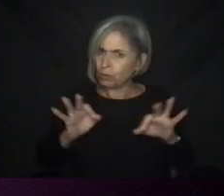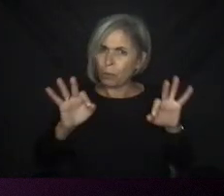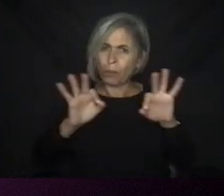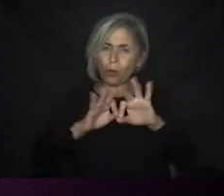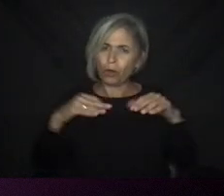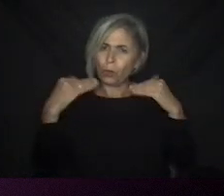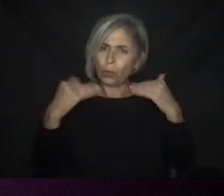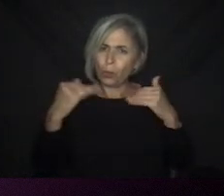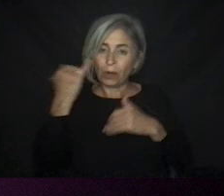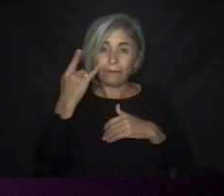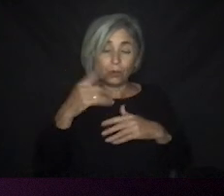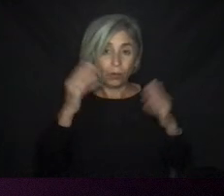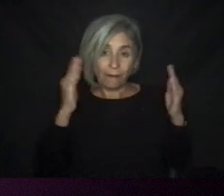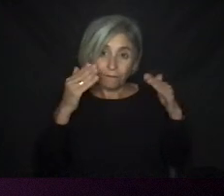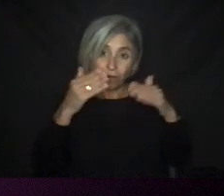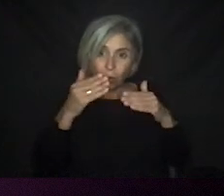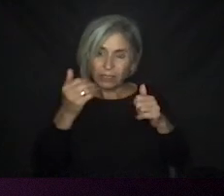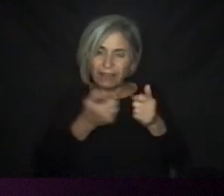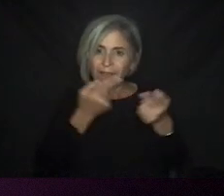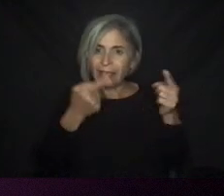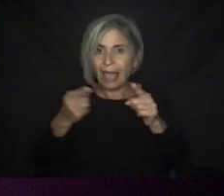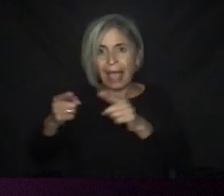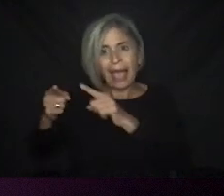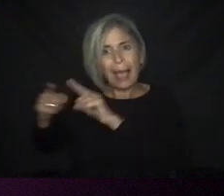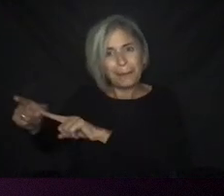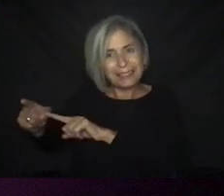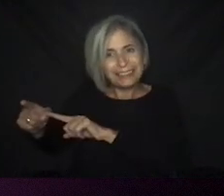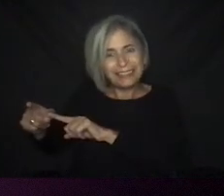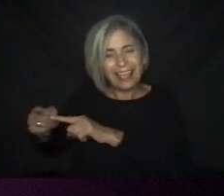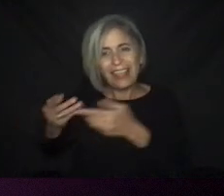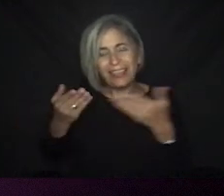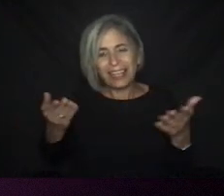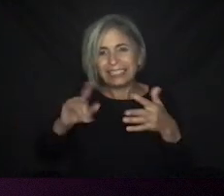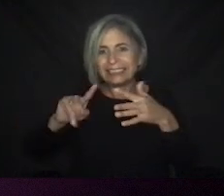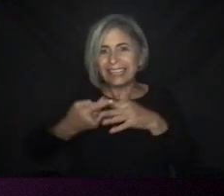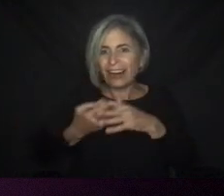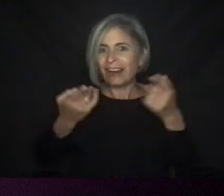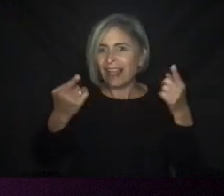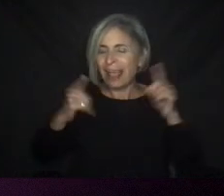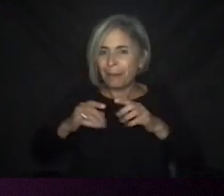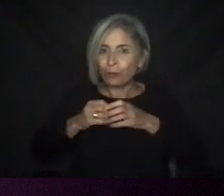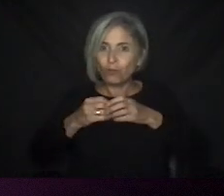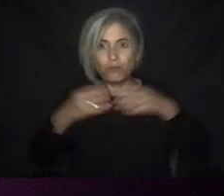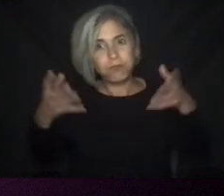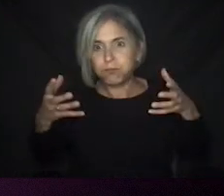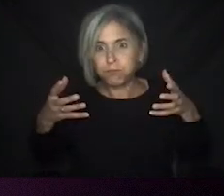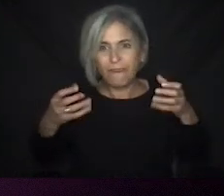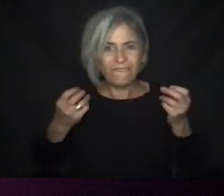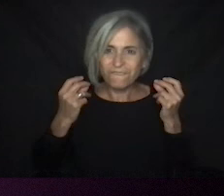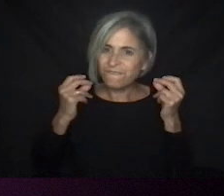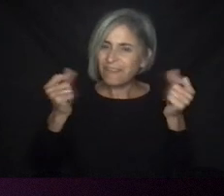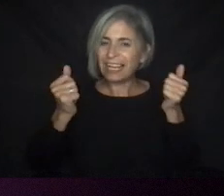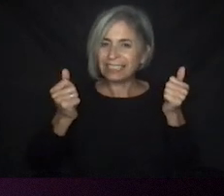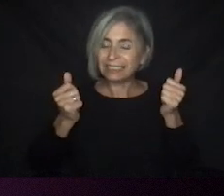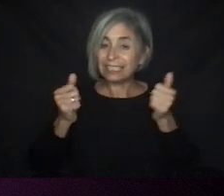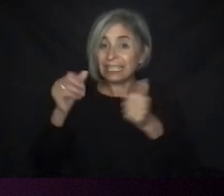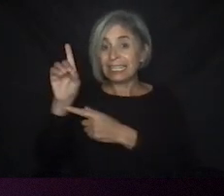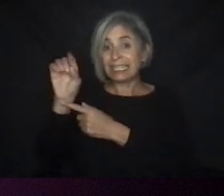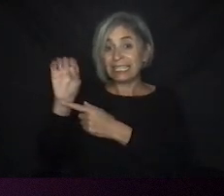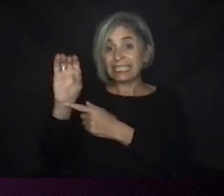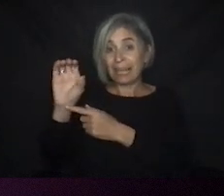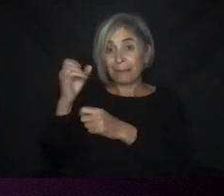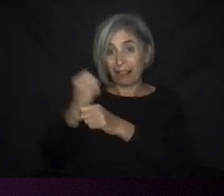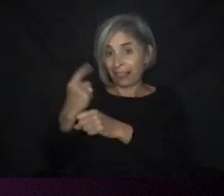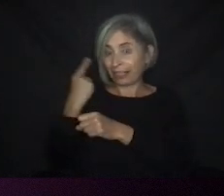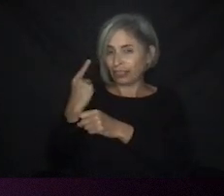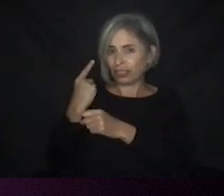Anytime you can focus, all of a sudden things happen. And things started to take off. We started growing really great. And then in December of last